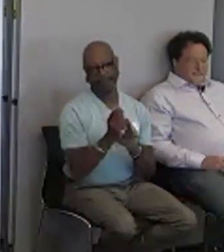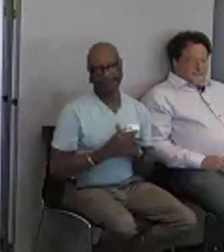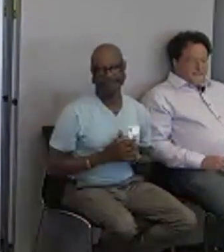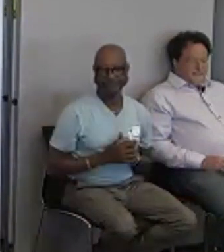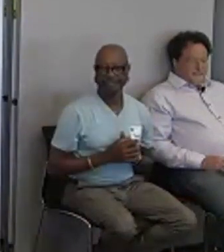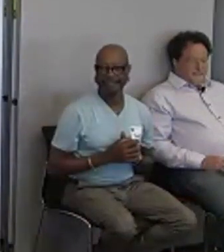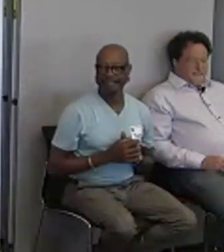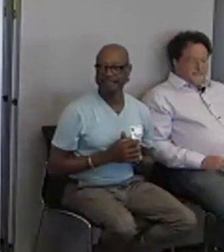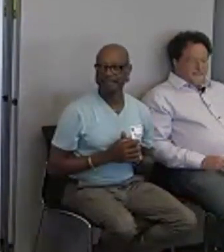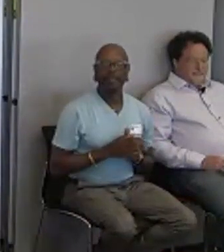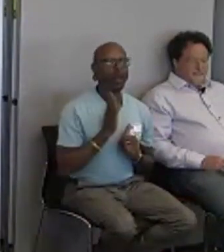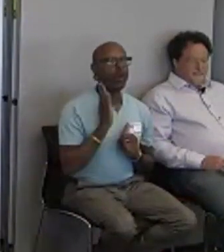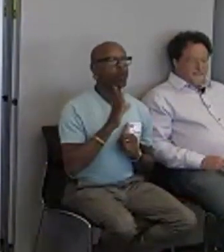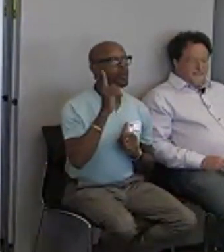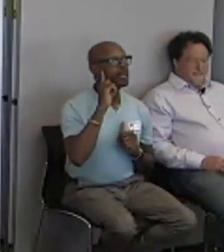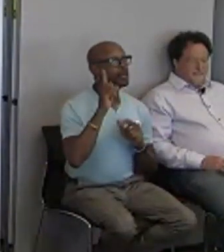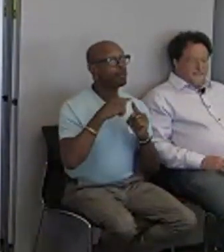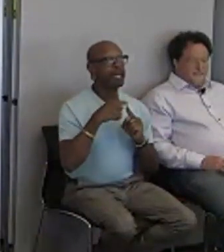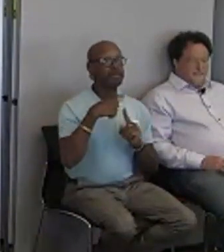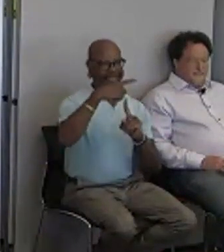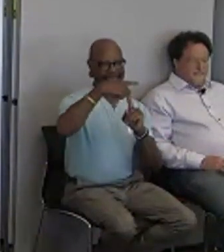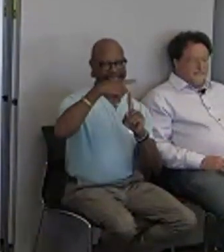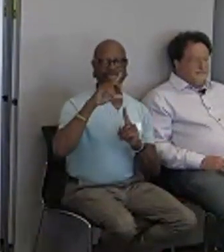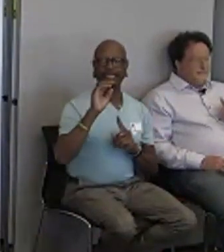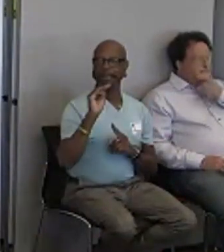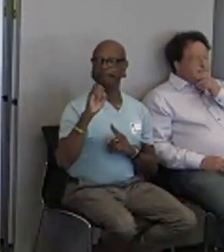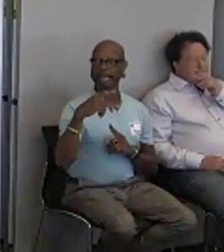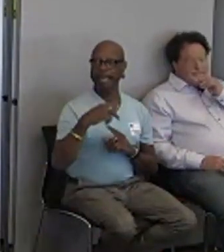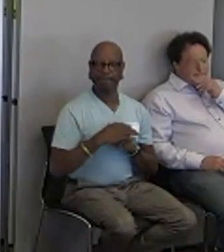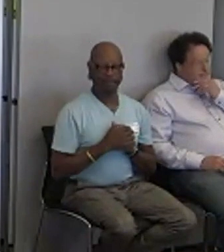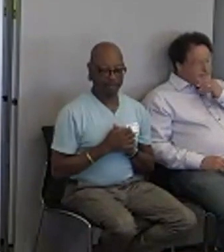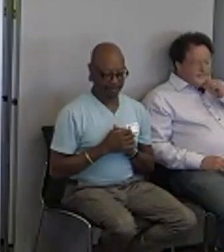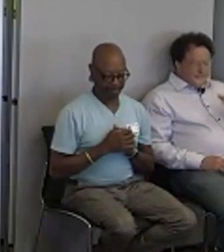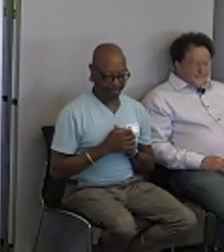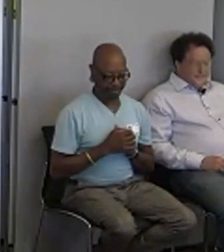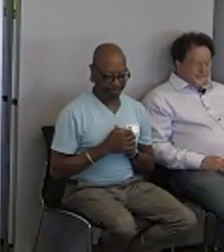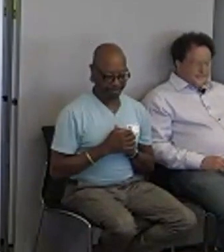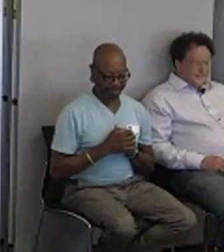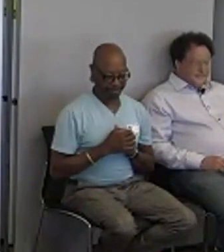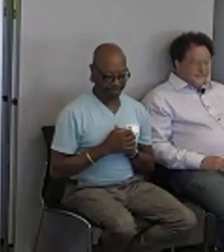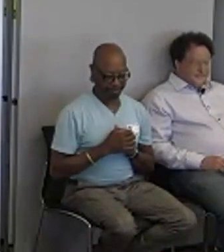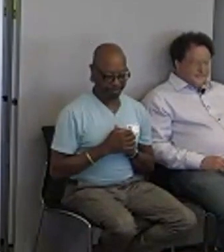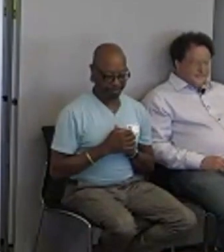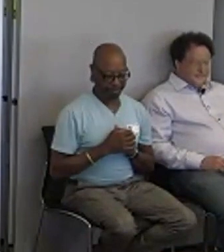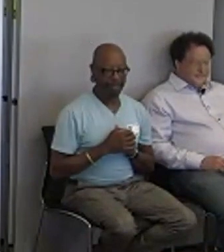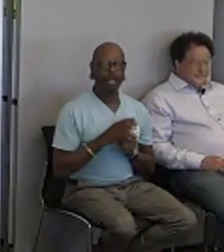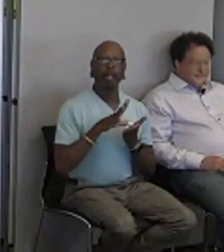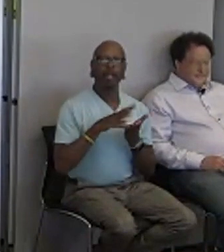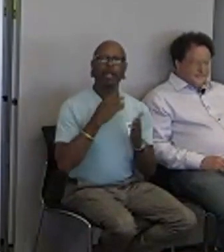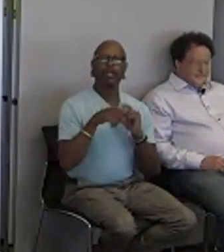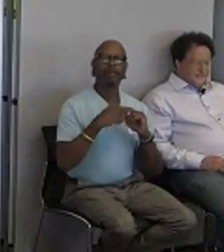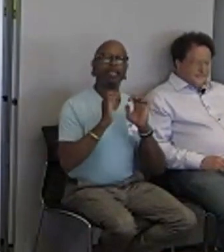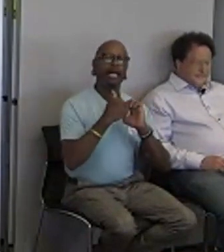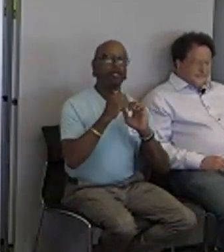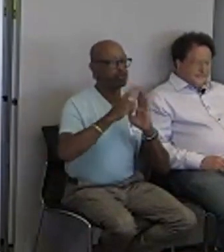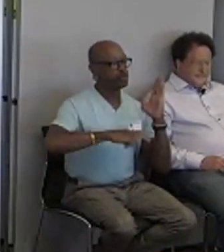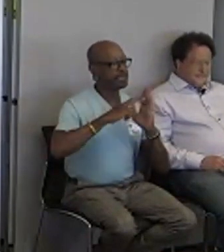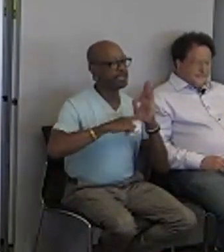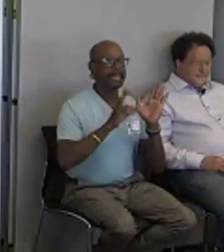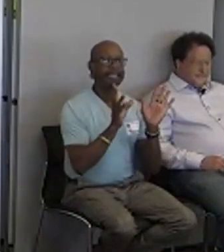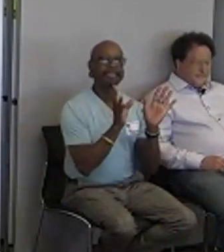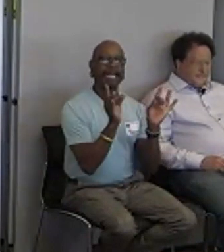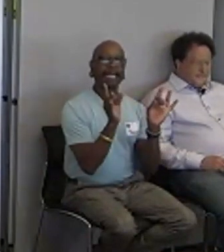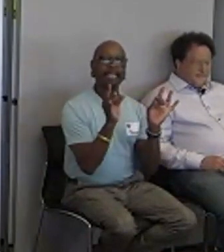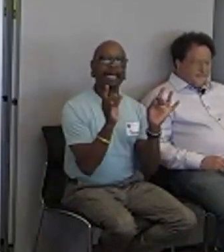We're going to be hearing about TMAP, Tactile Maps Automated Production. We're going to learn about how to read tactile maps